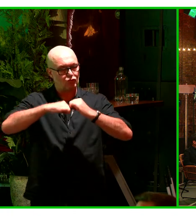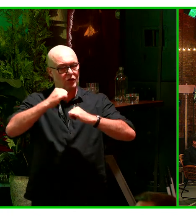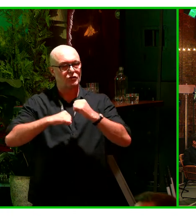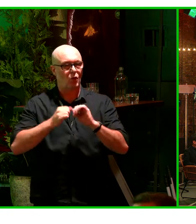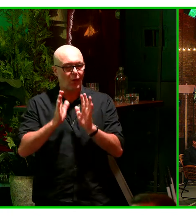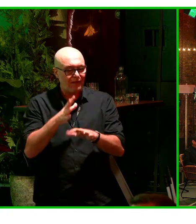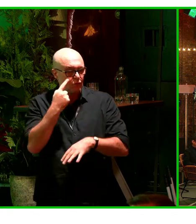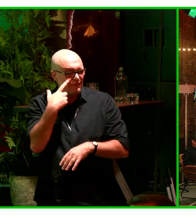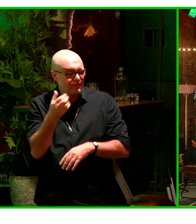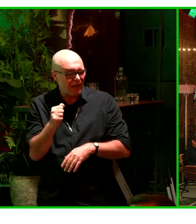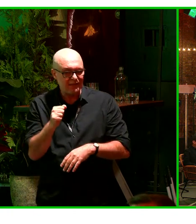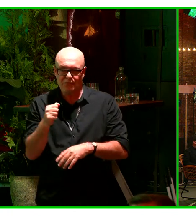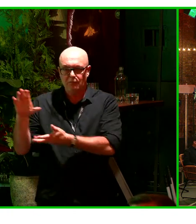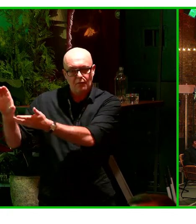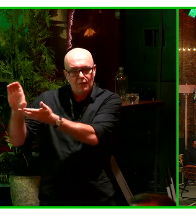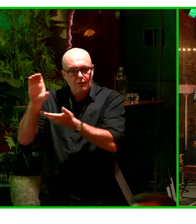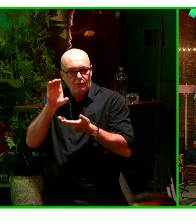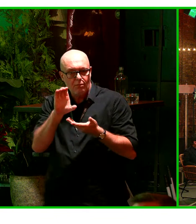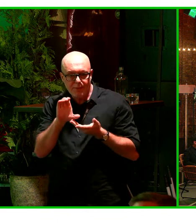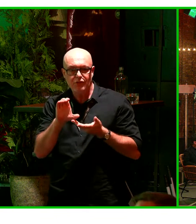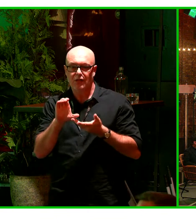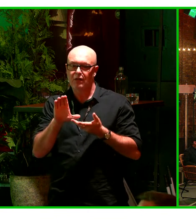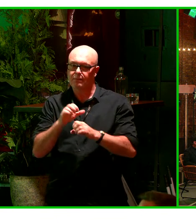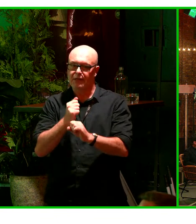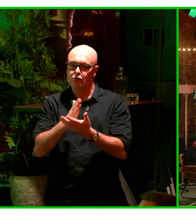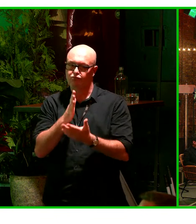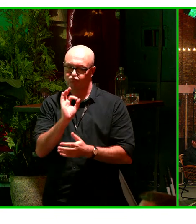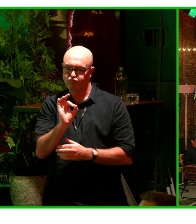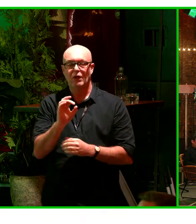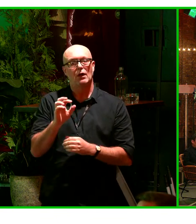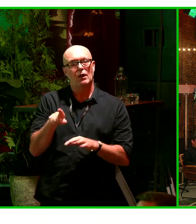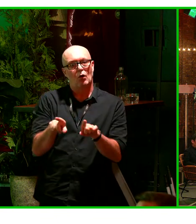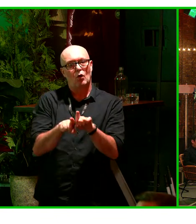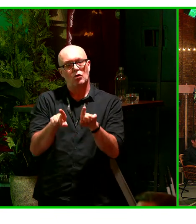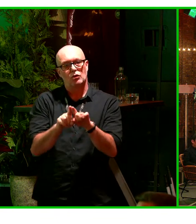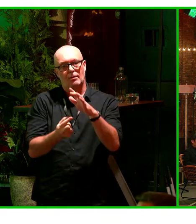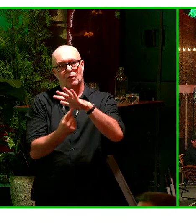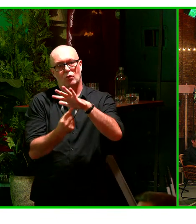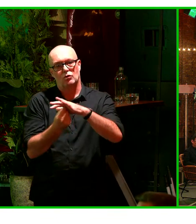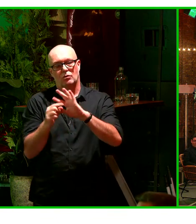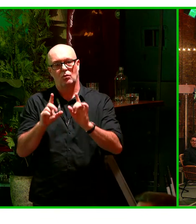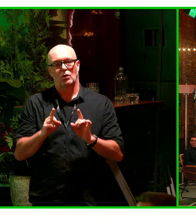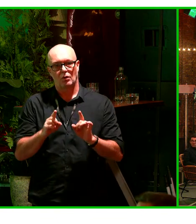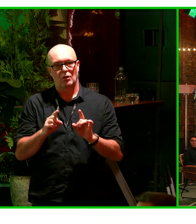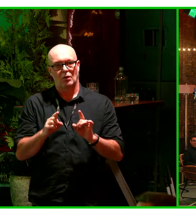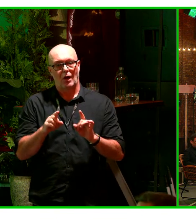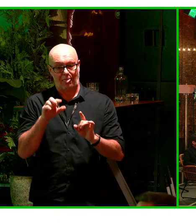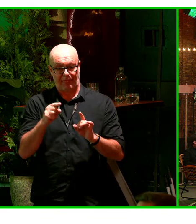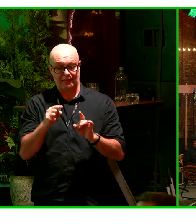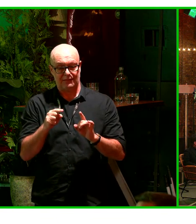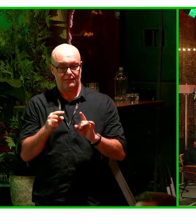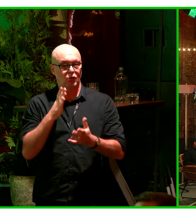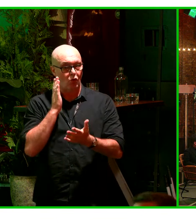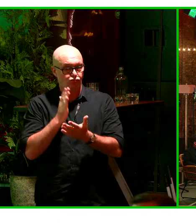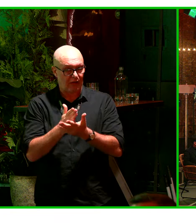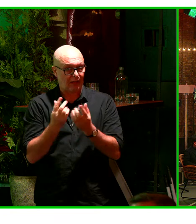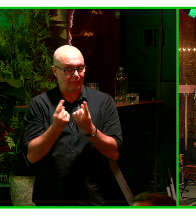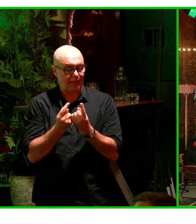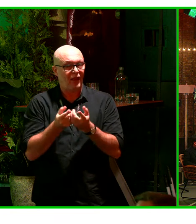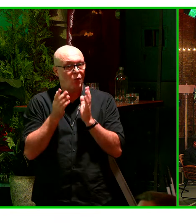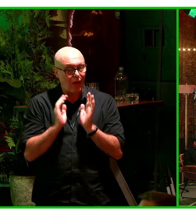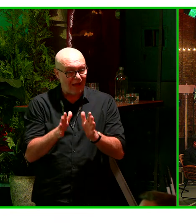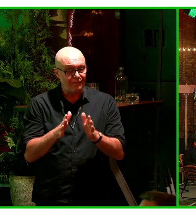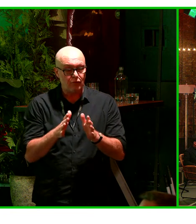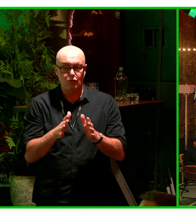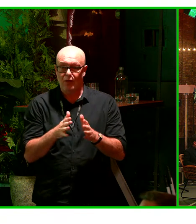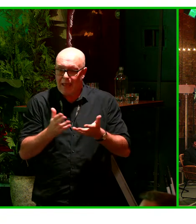the finance to enable it to be achieved. And finally, and most important of all, and this is, I think, the real lesson, we've got to get buy-in